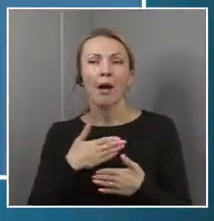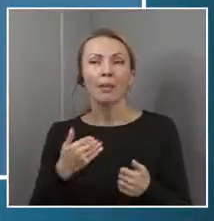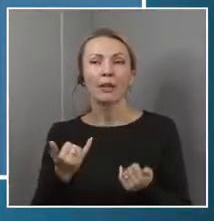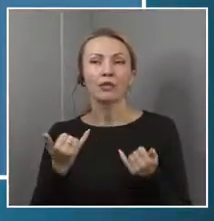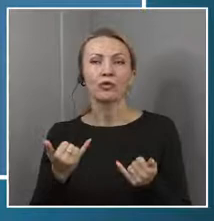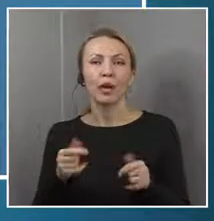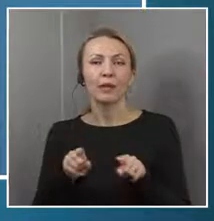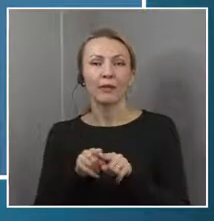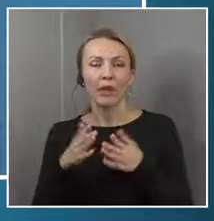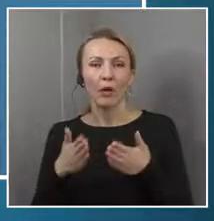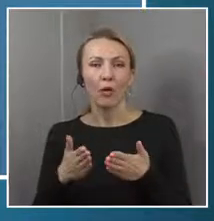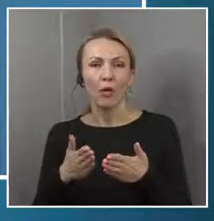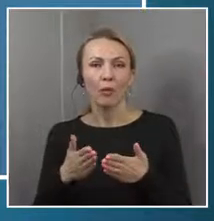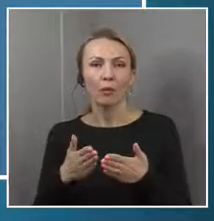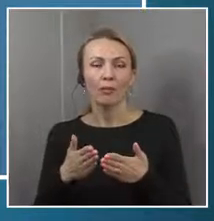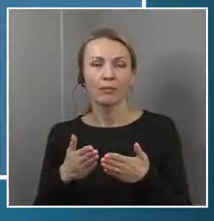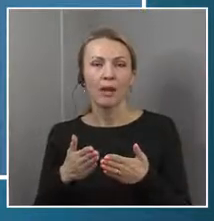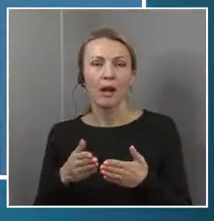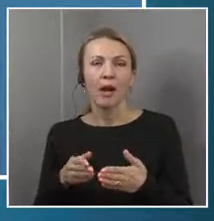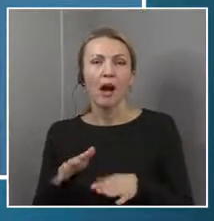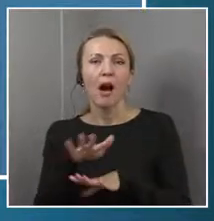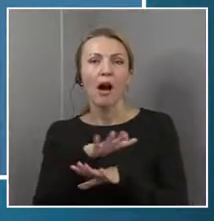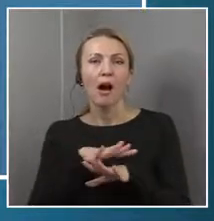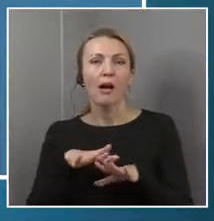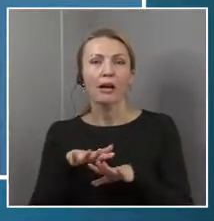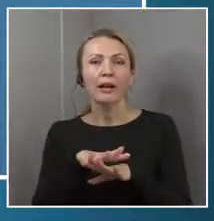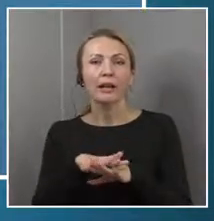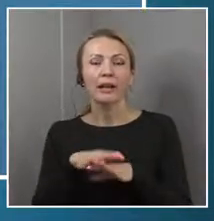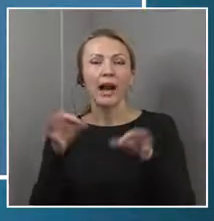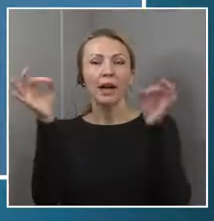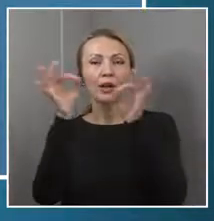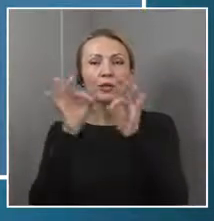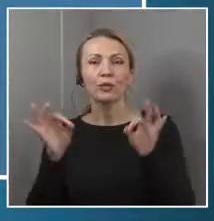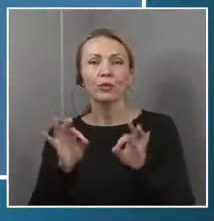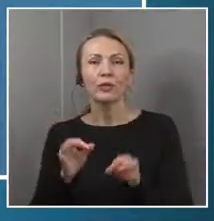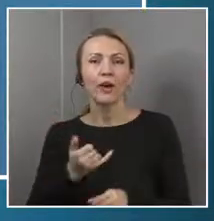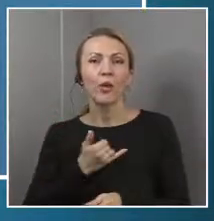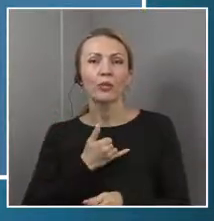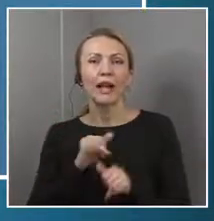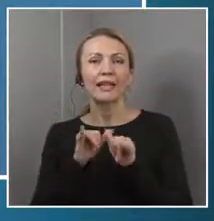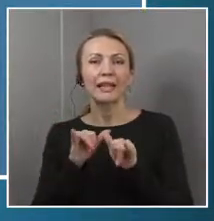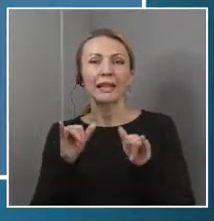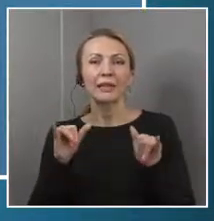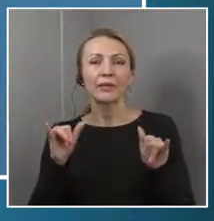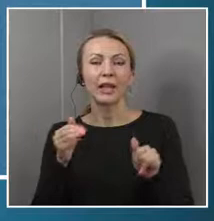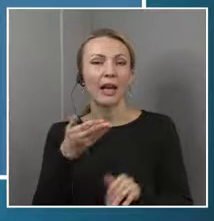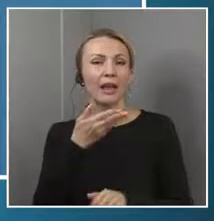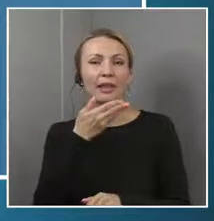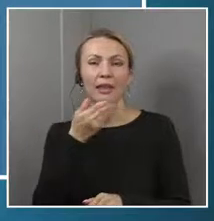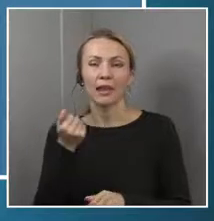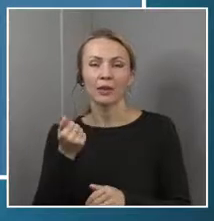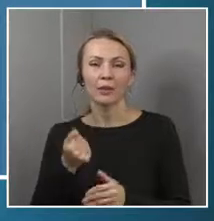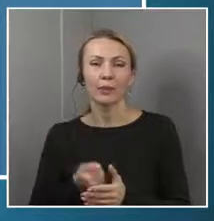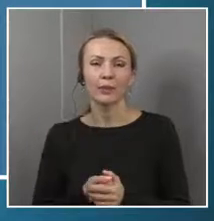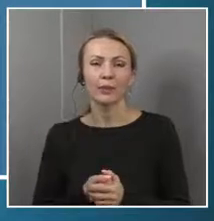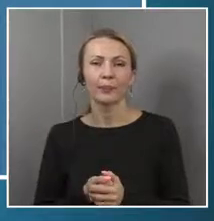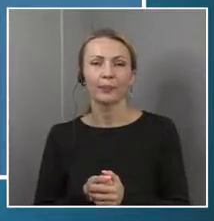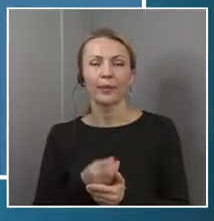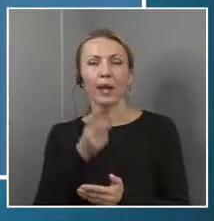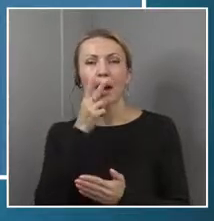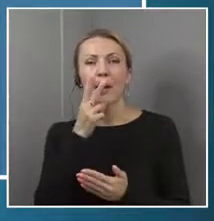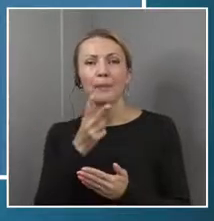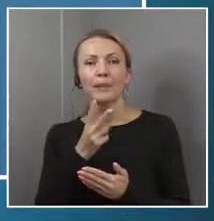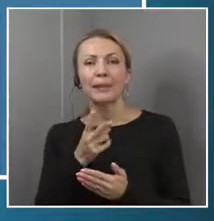seeking it, they needing it. But what can you do if your salary is very low? You can't afford it.